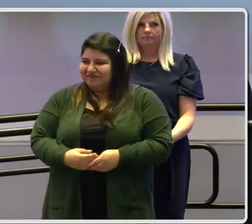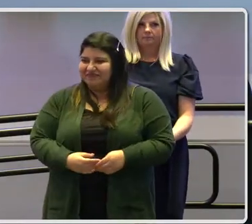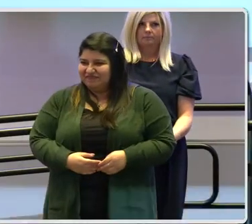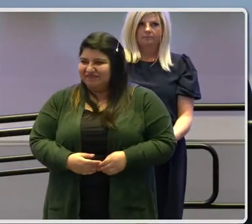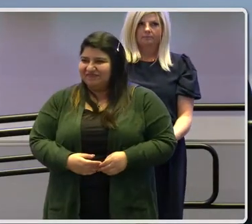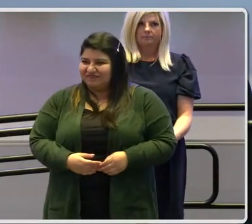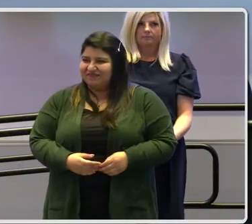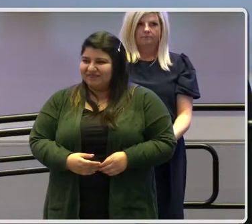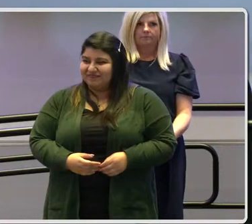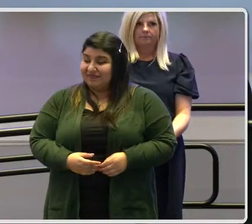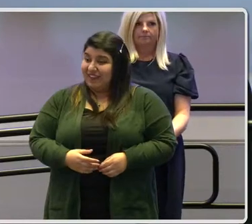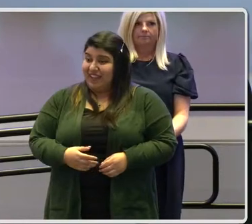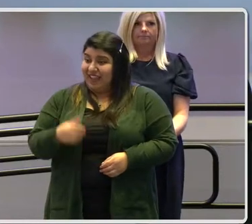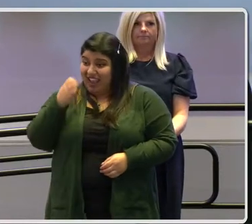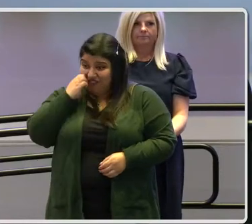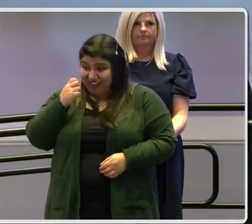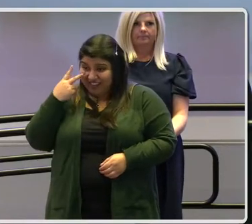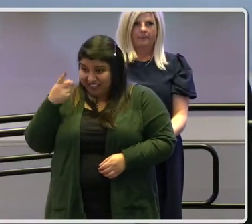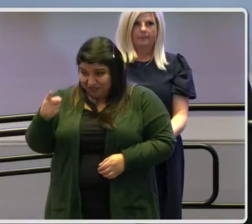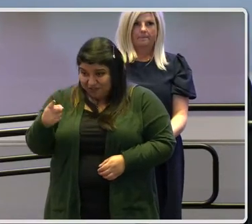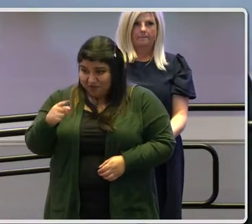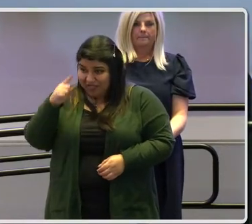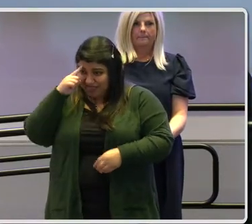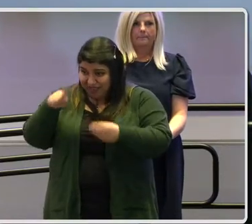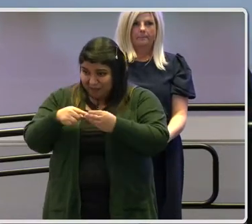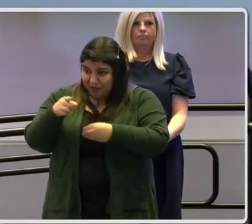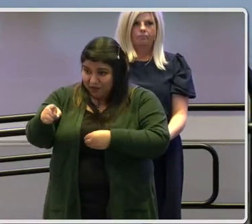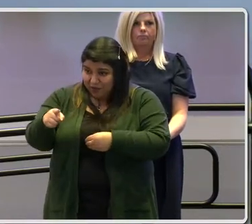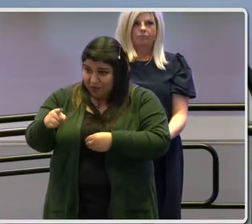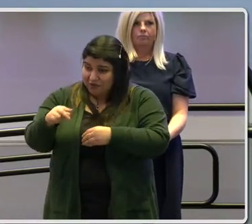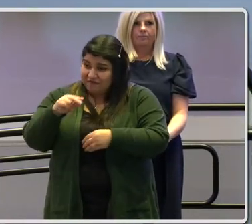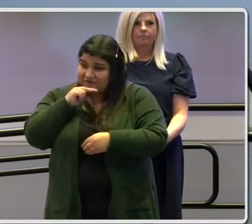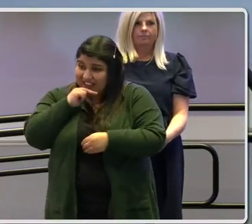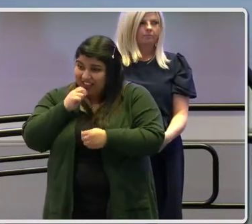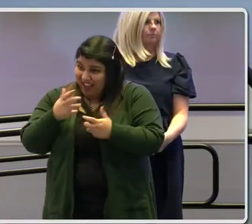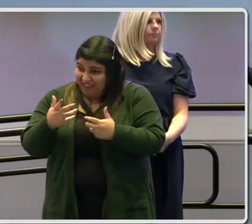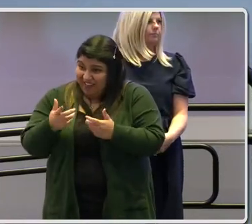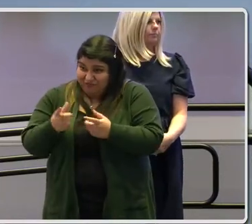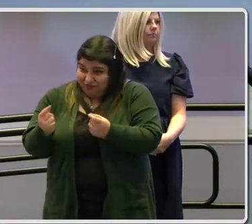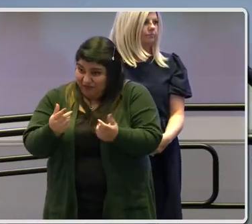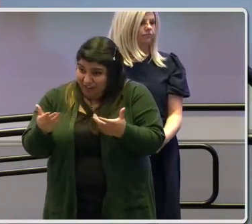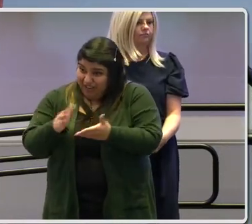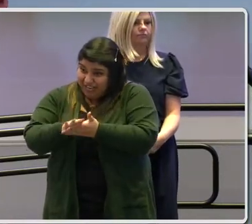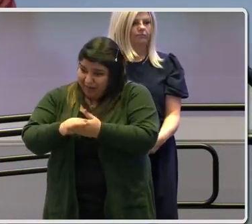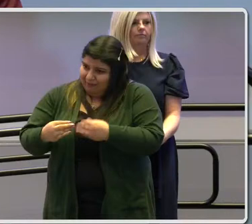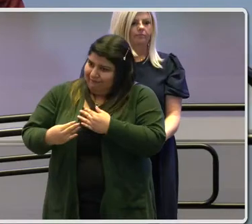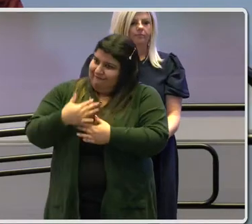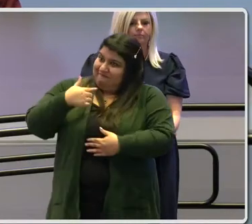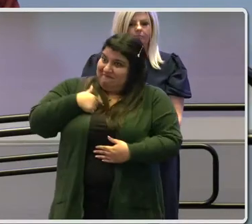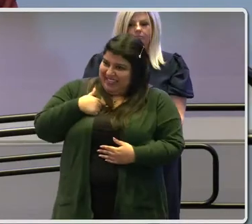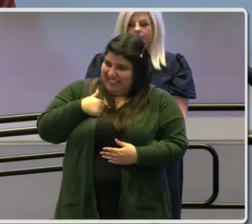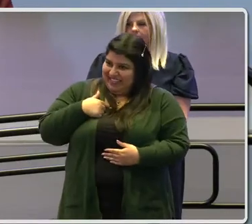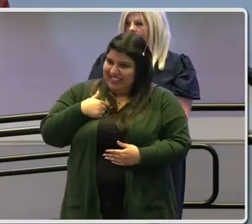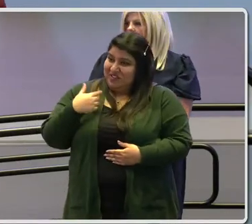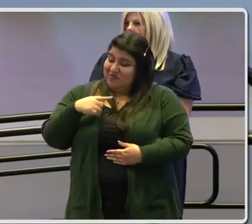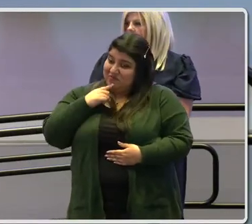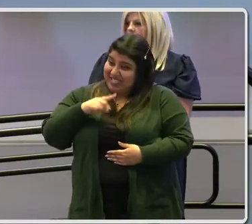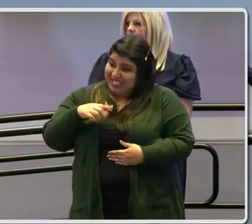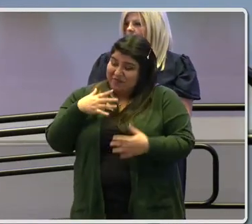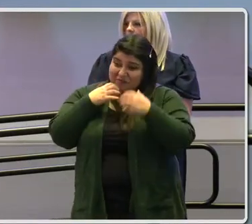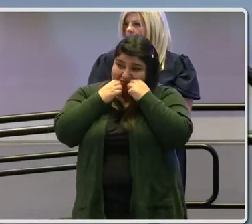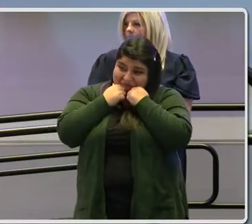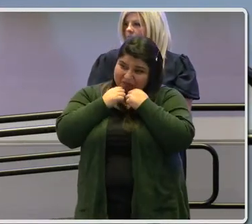And I'm inspired every day, Nikel, when I think about you and everything that you've done here on campus. It's been a blessing, a pleasure, a treasure to work with